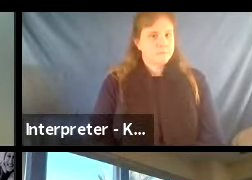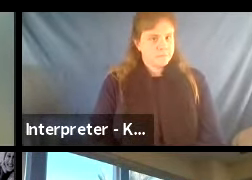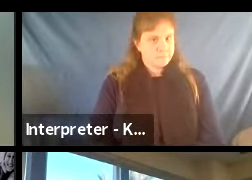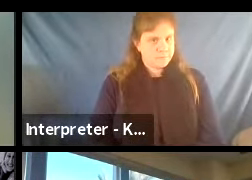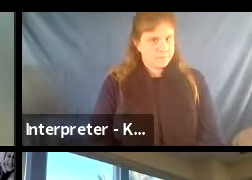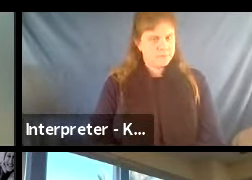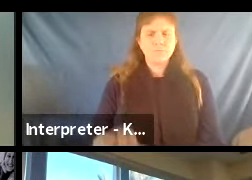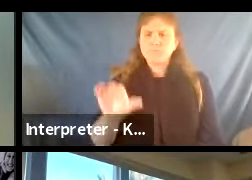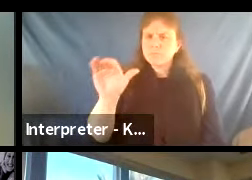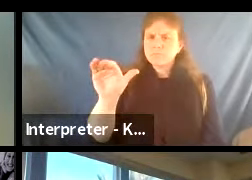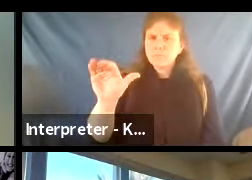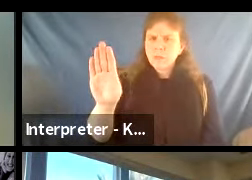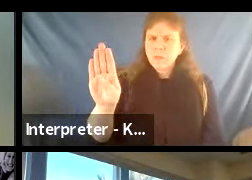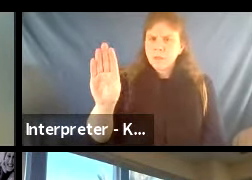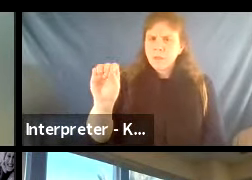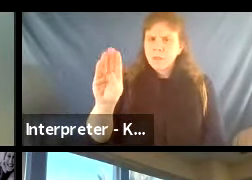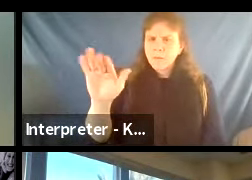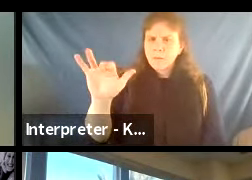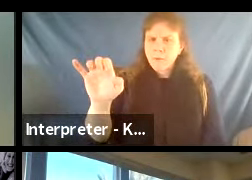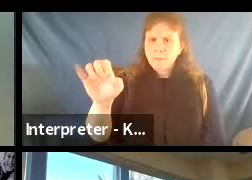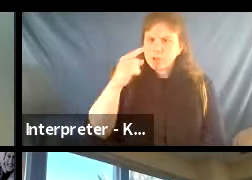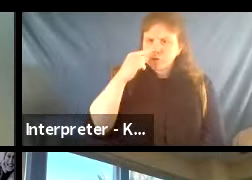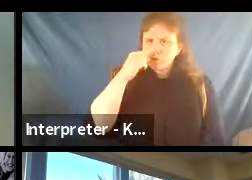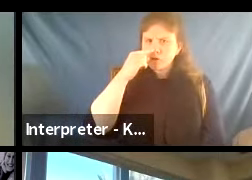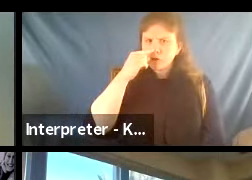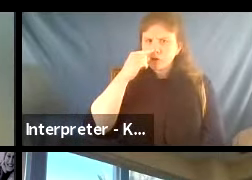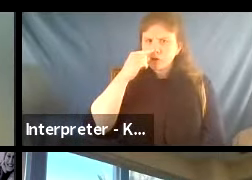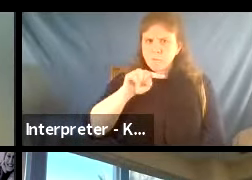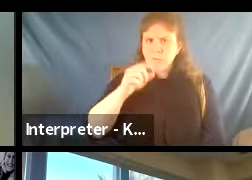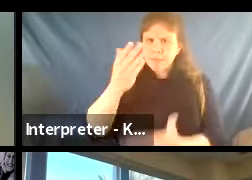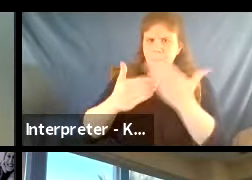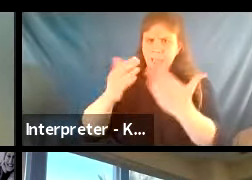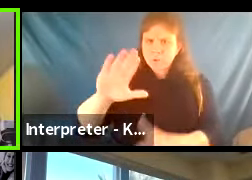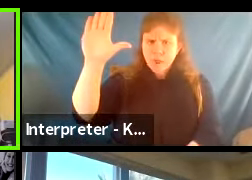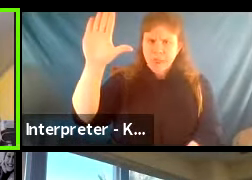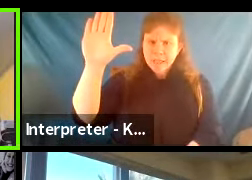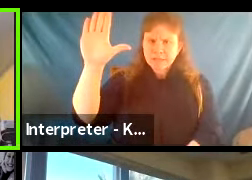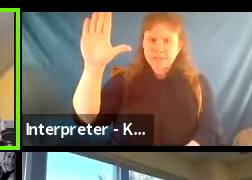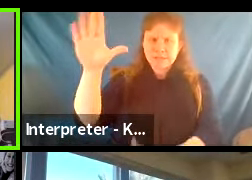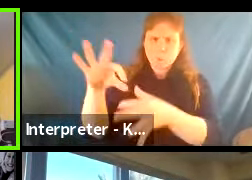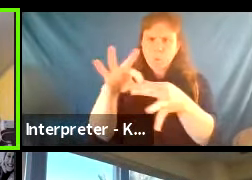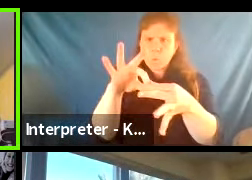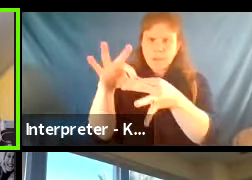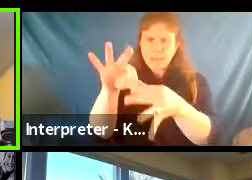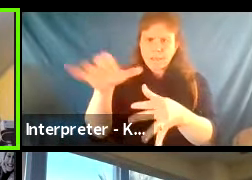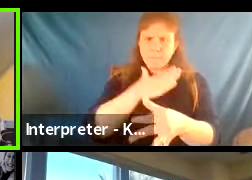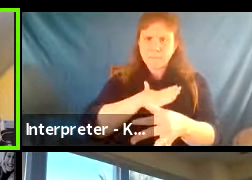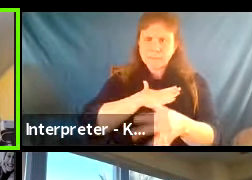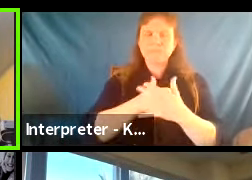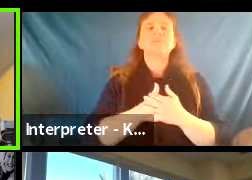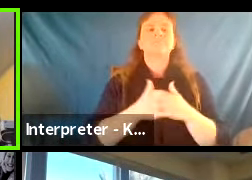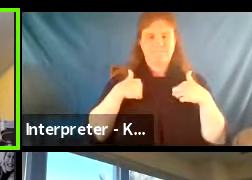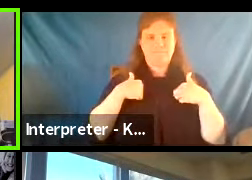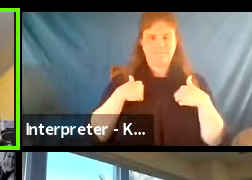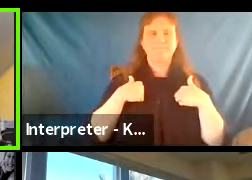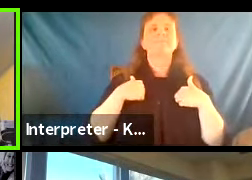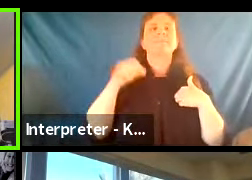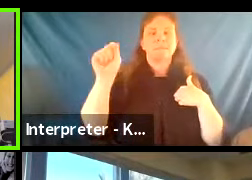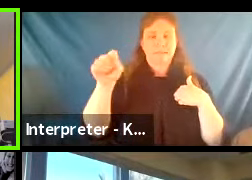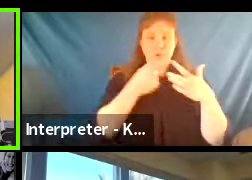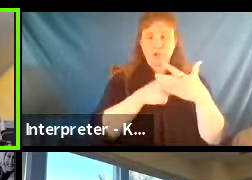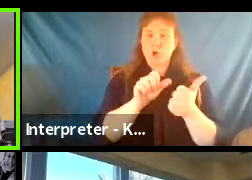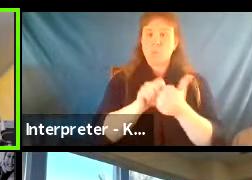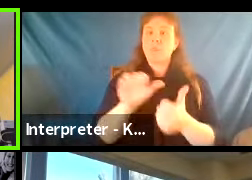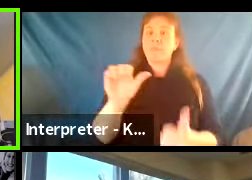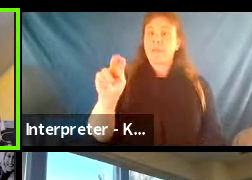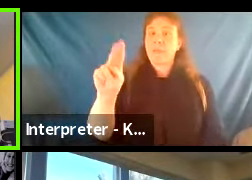Bobby, do you want to walk through the facilitate the hands raised? Yeah, I'd be happy to. So let's start with Andy, and